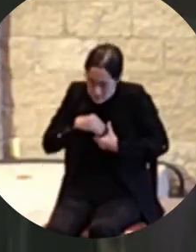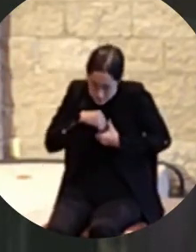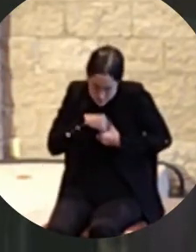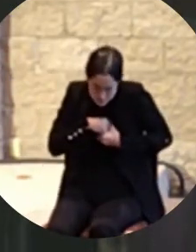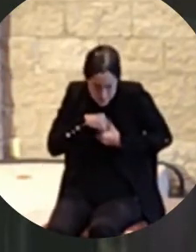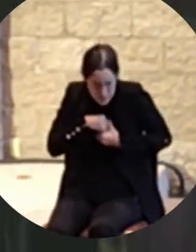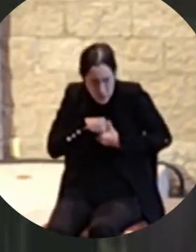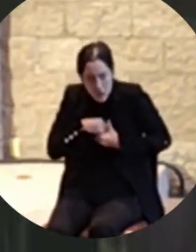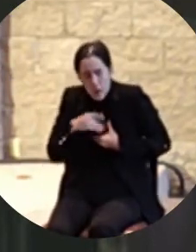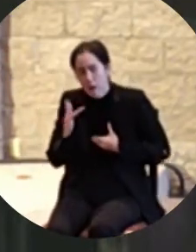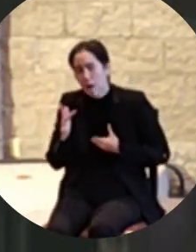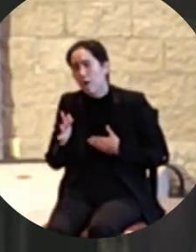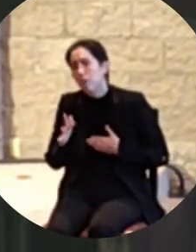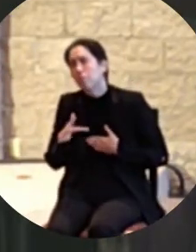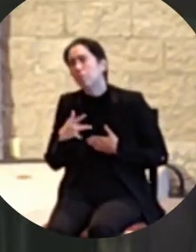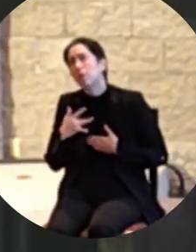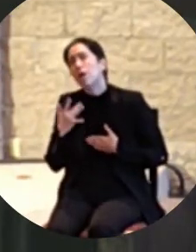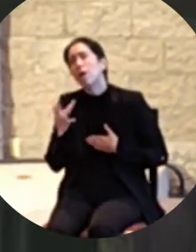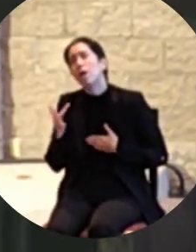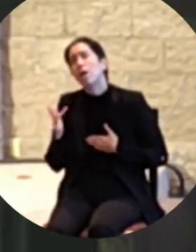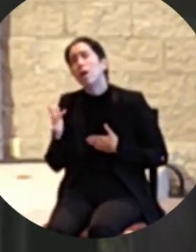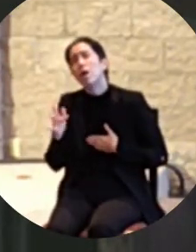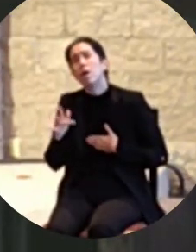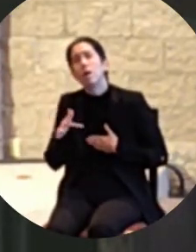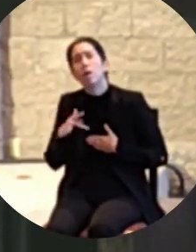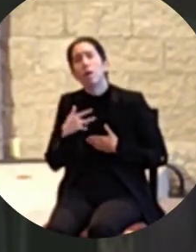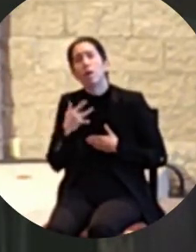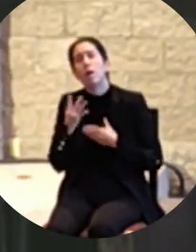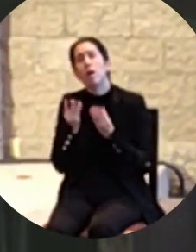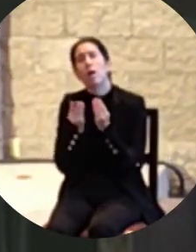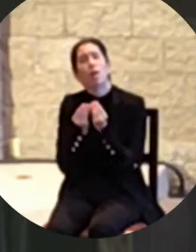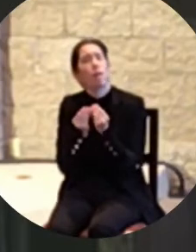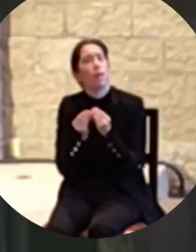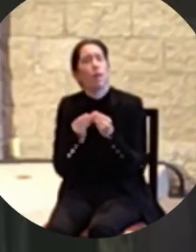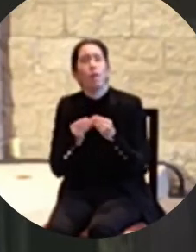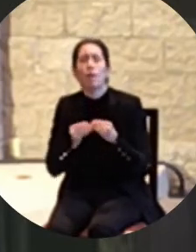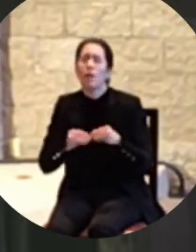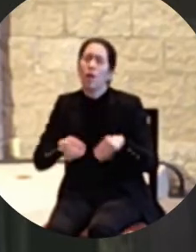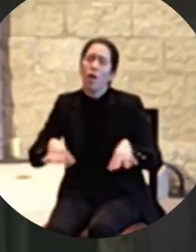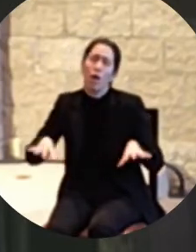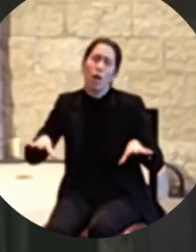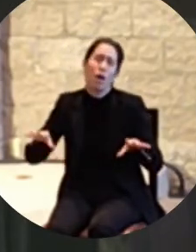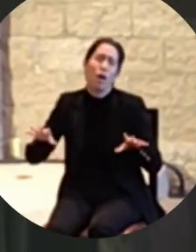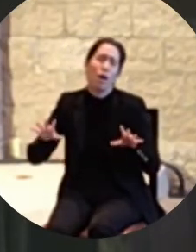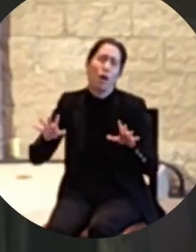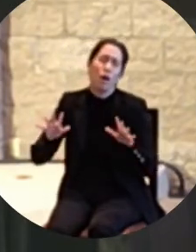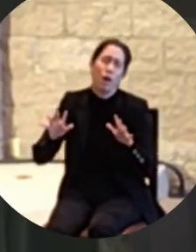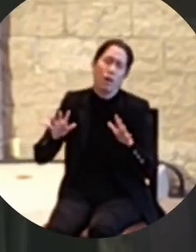Inside.